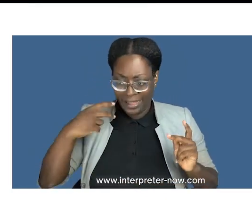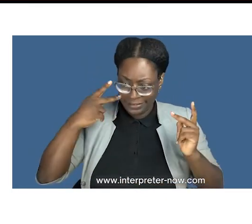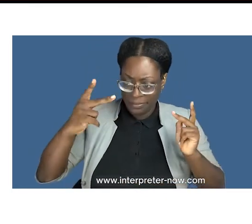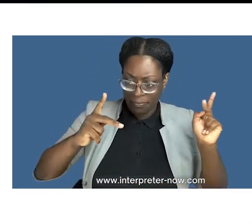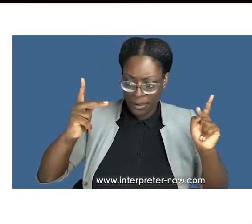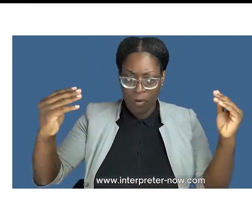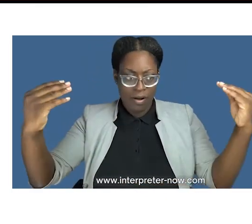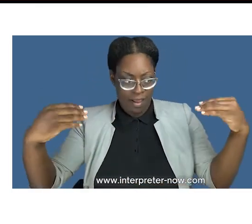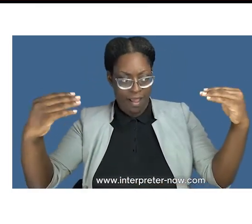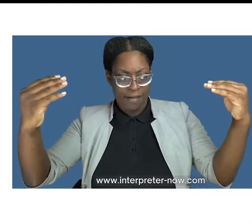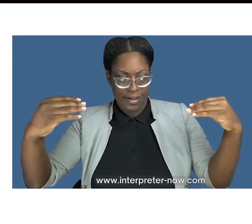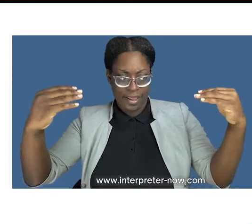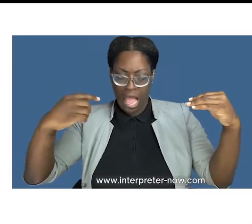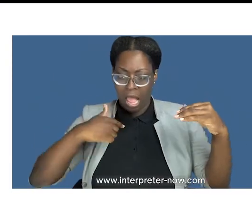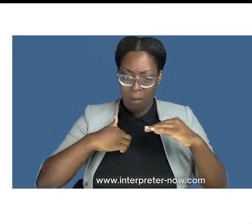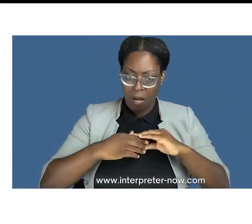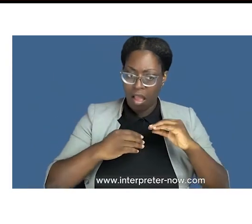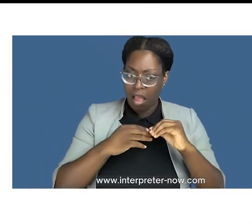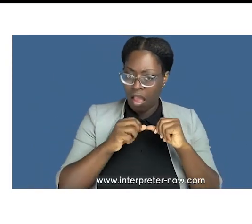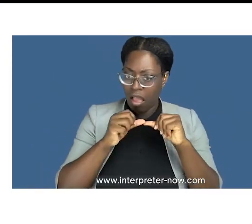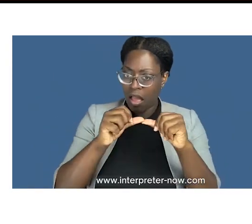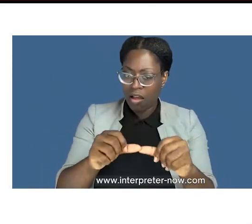acknowledge their skills on the team too, to make sure that